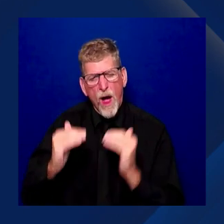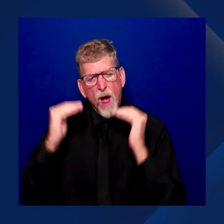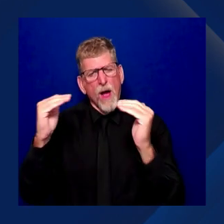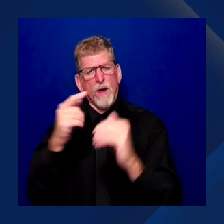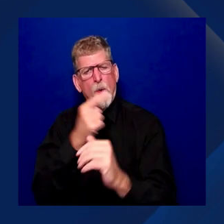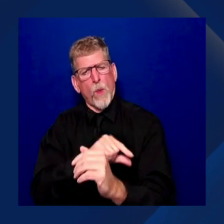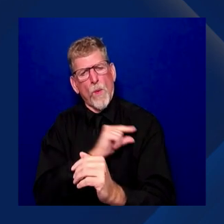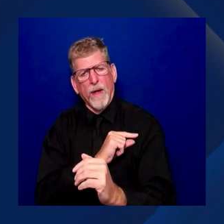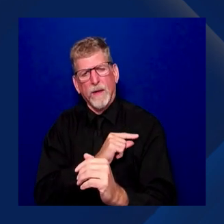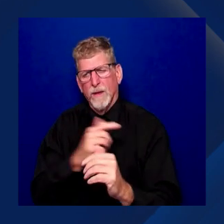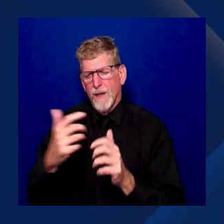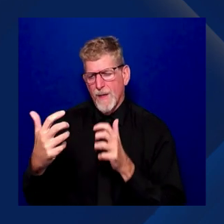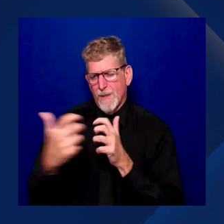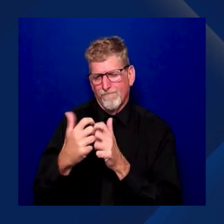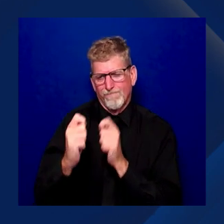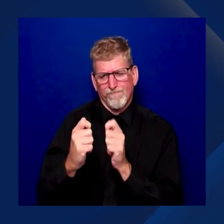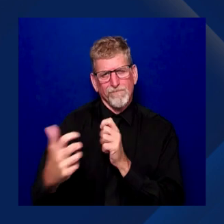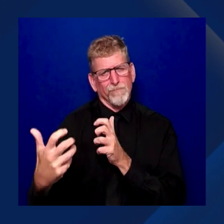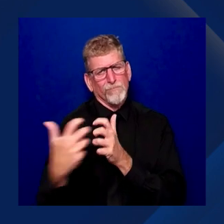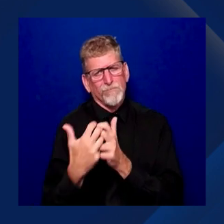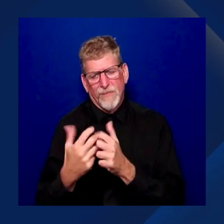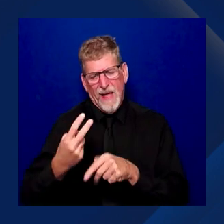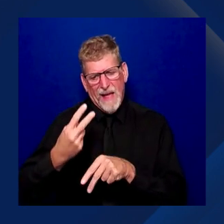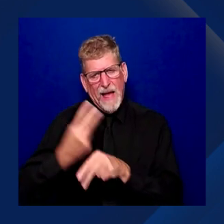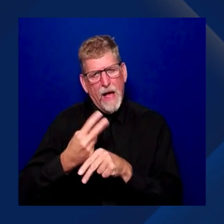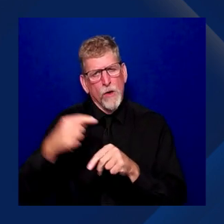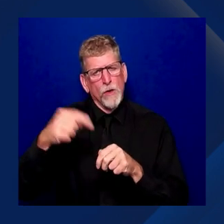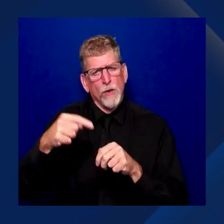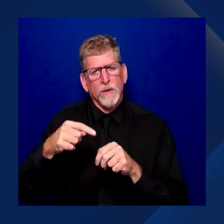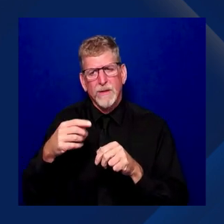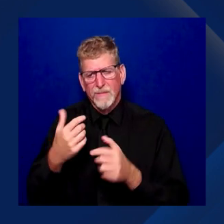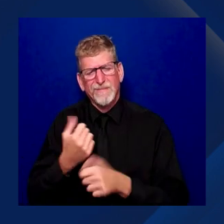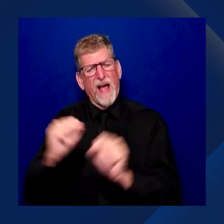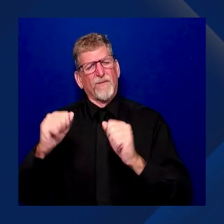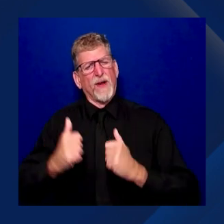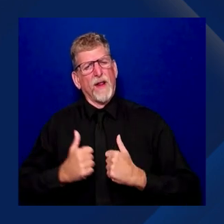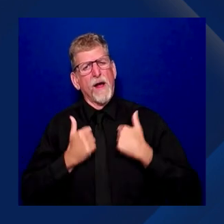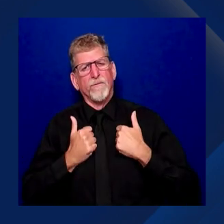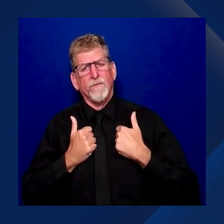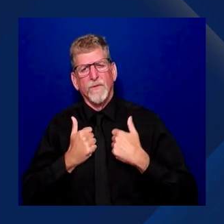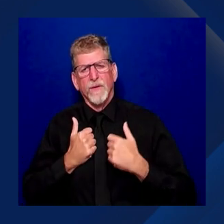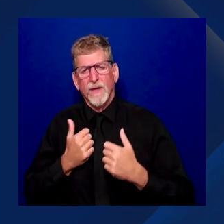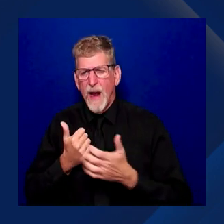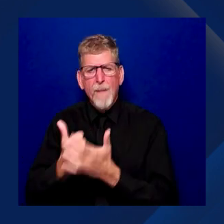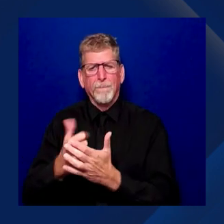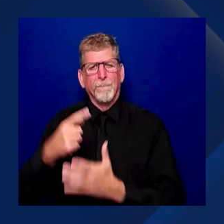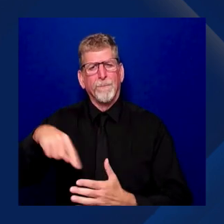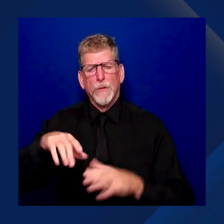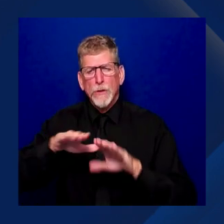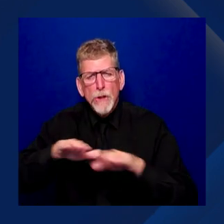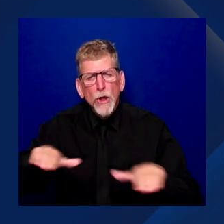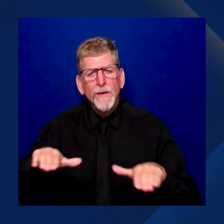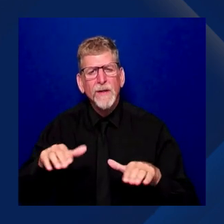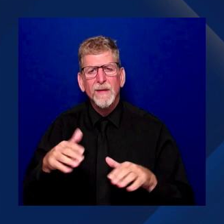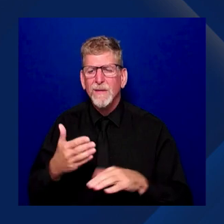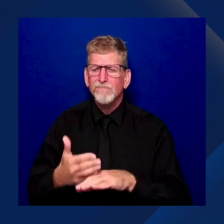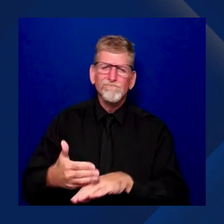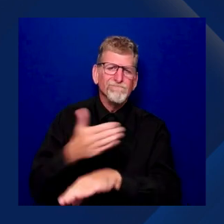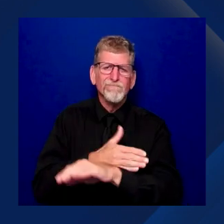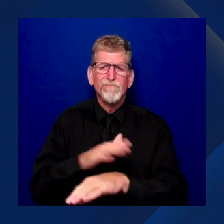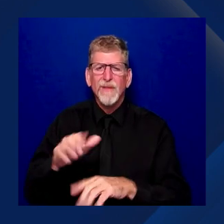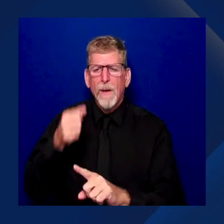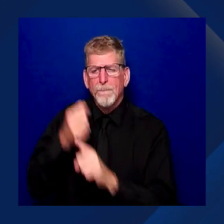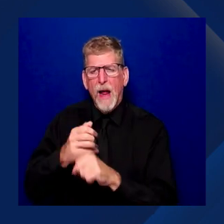birth of healthy children, and has a tremendous impact on families and communities alike. The U.S. has one of the worst maternal mortality rates in the developed